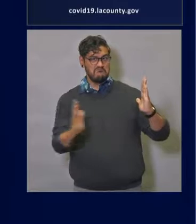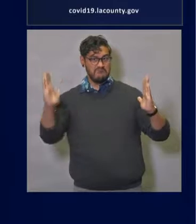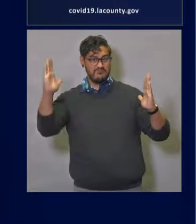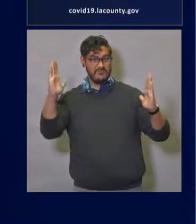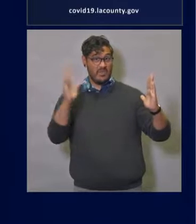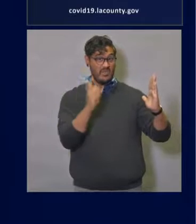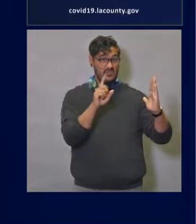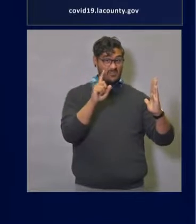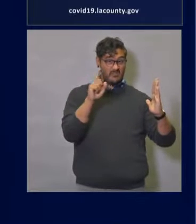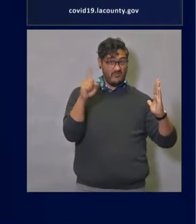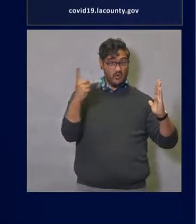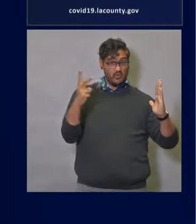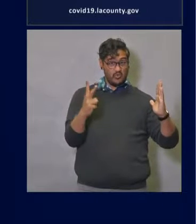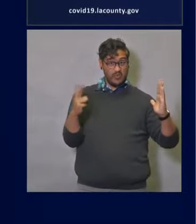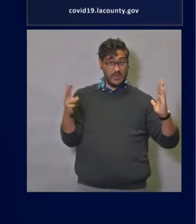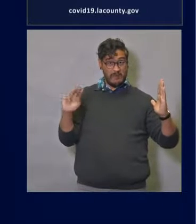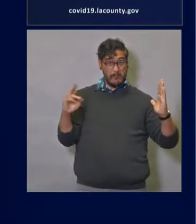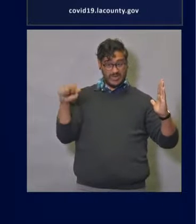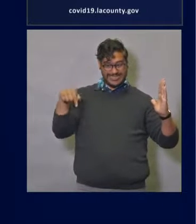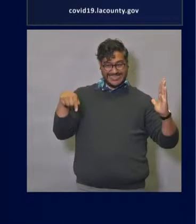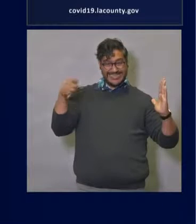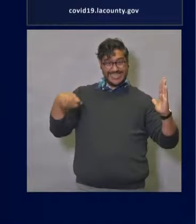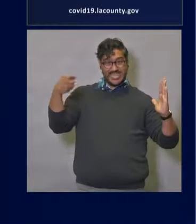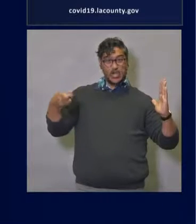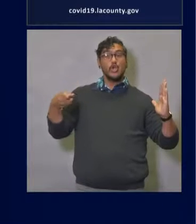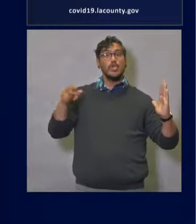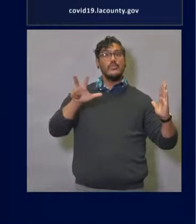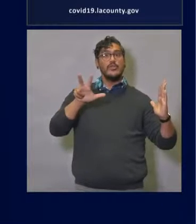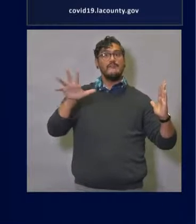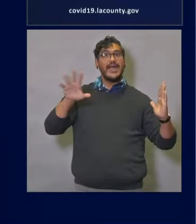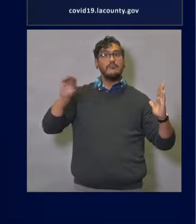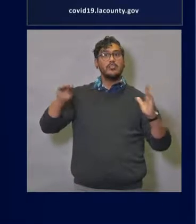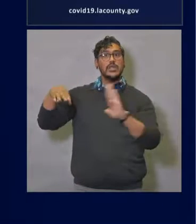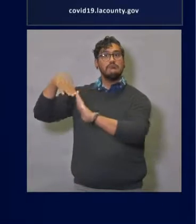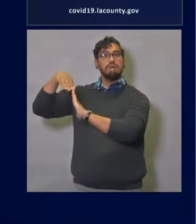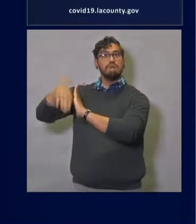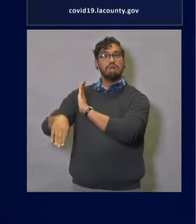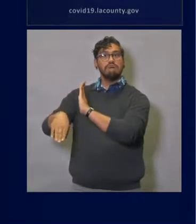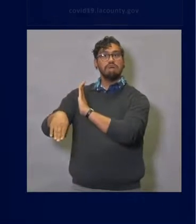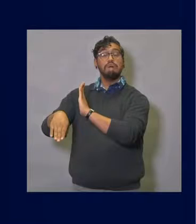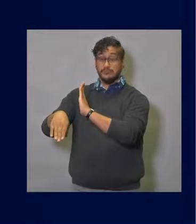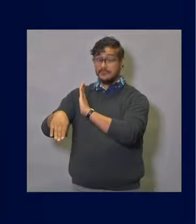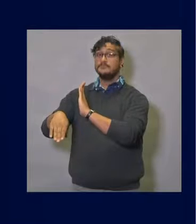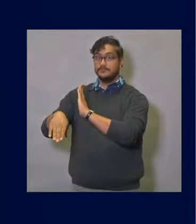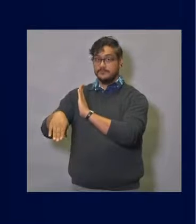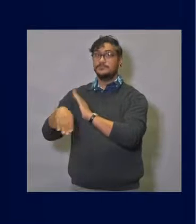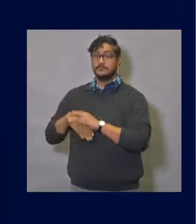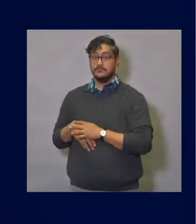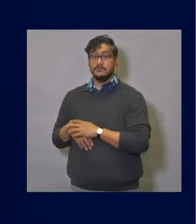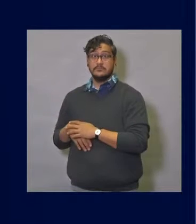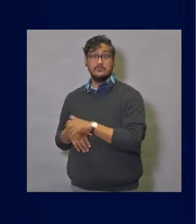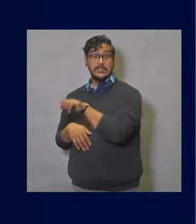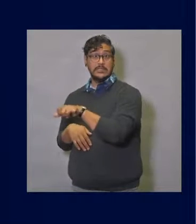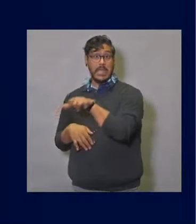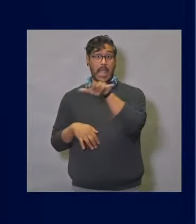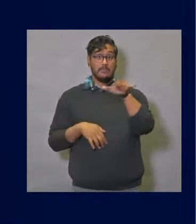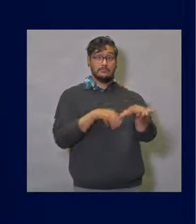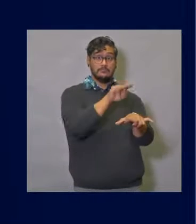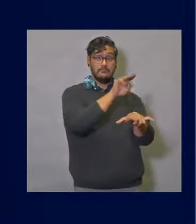of March of this year, cases decreased by 35%. And over the same time period, the first 2 weeks in